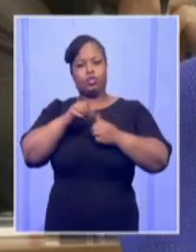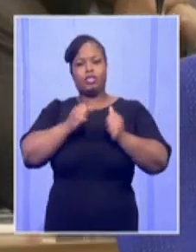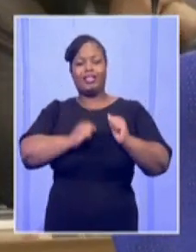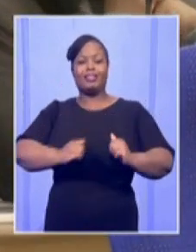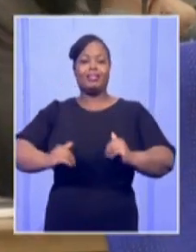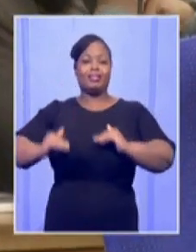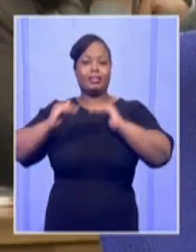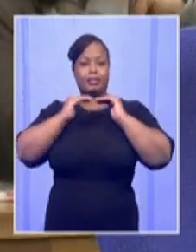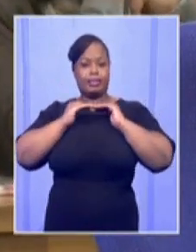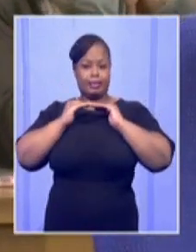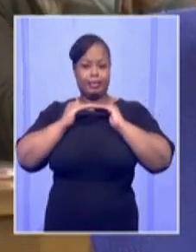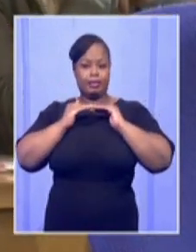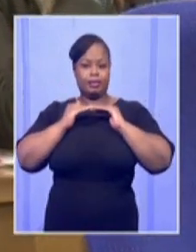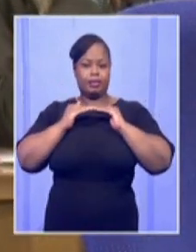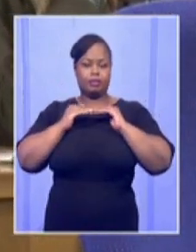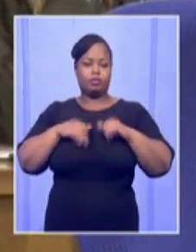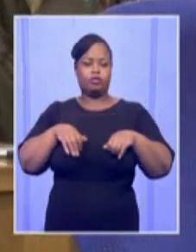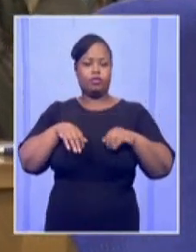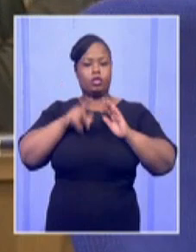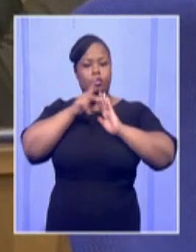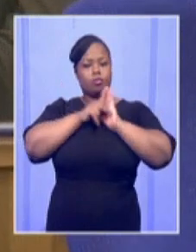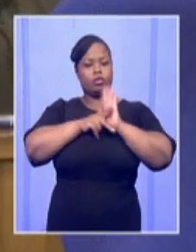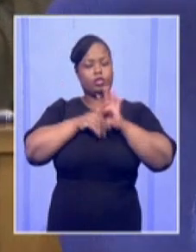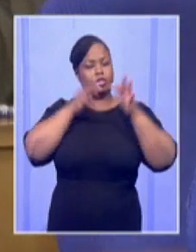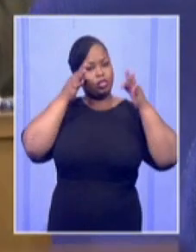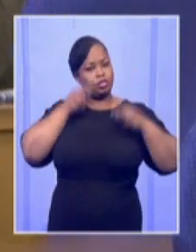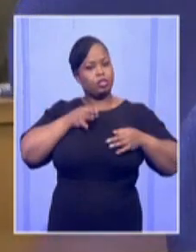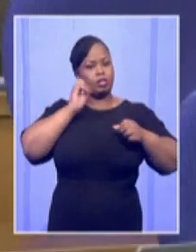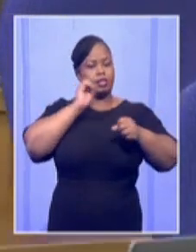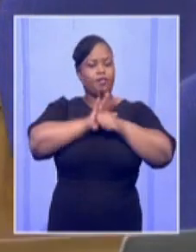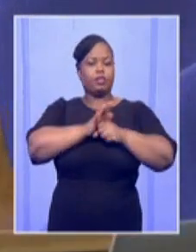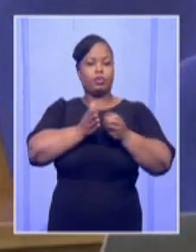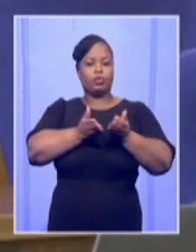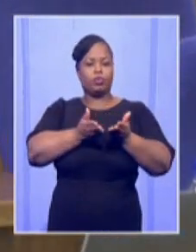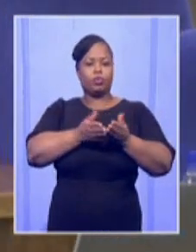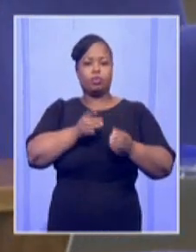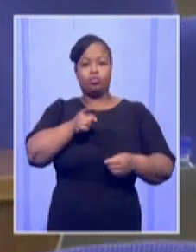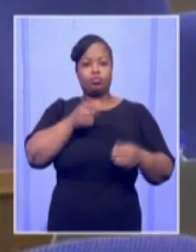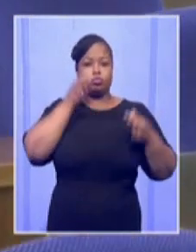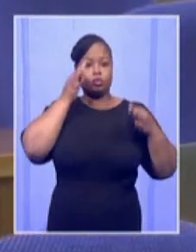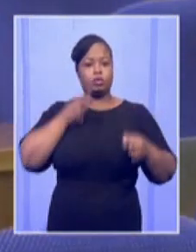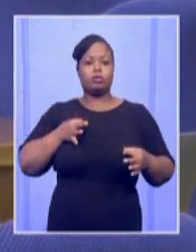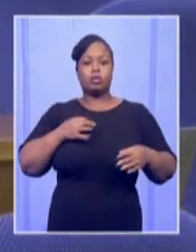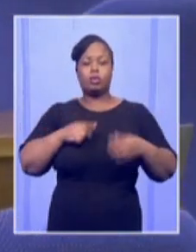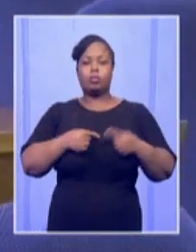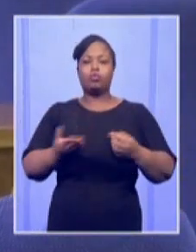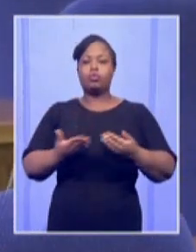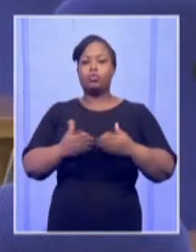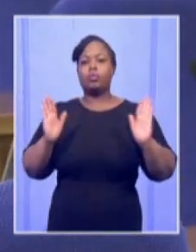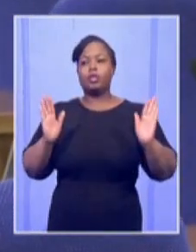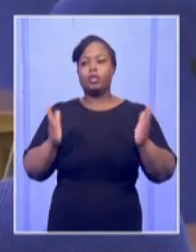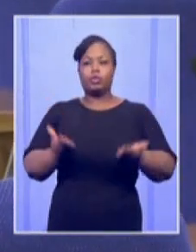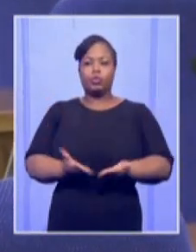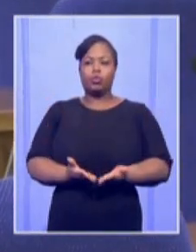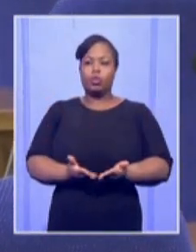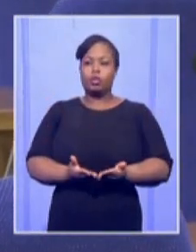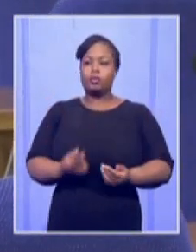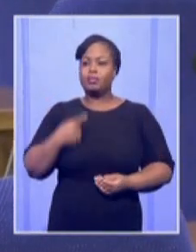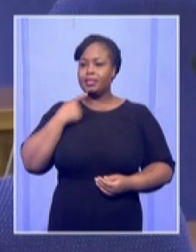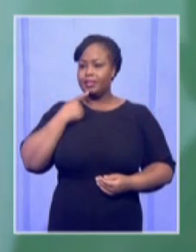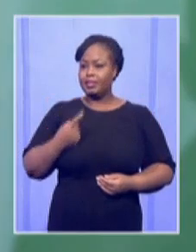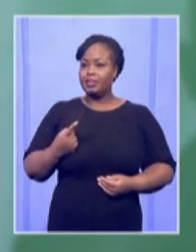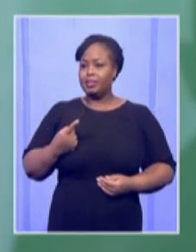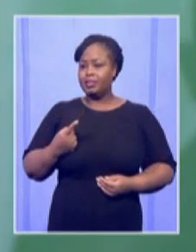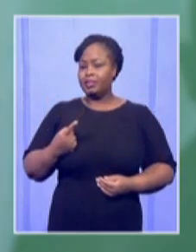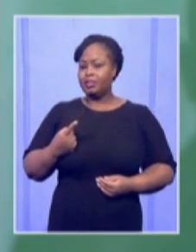policy decisions affecting schools. When you decide about reopening of schools, it was said that you